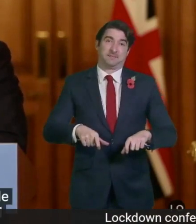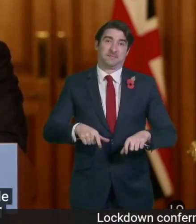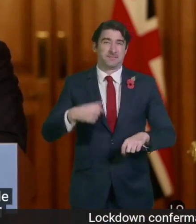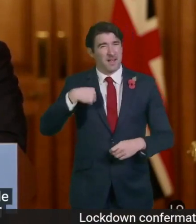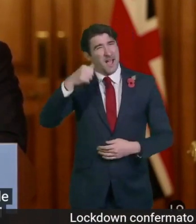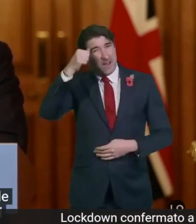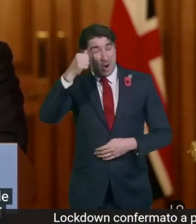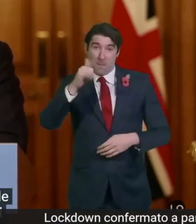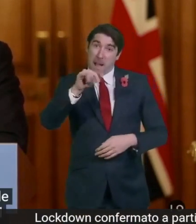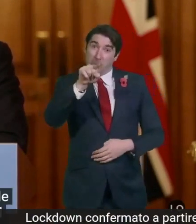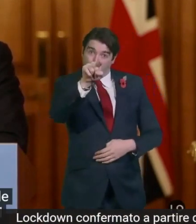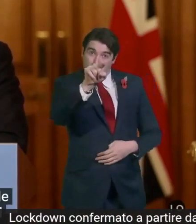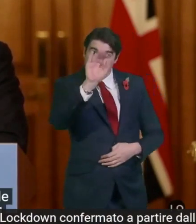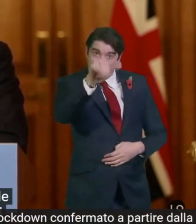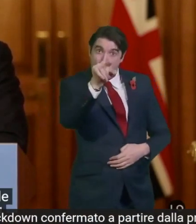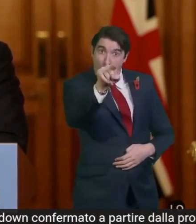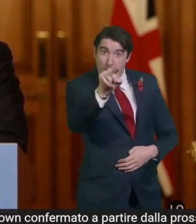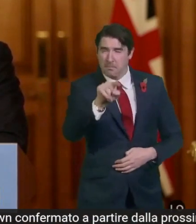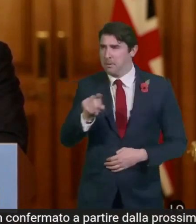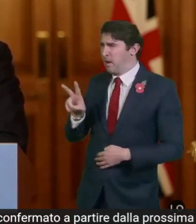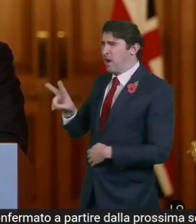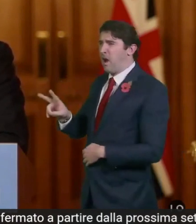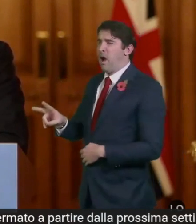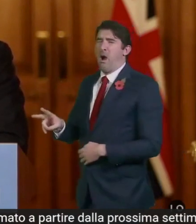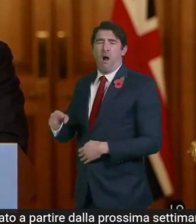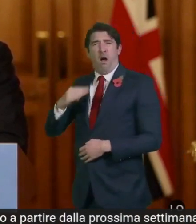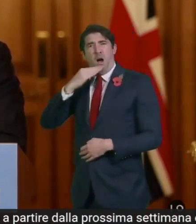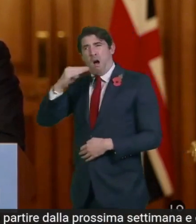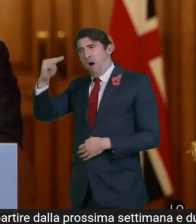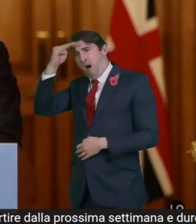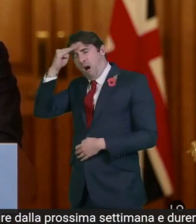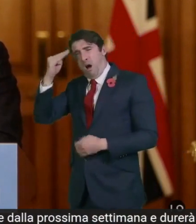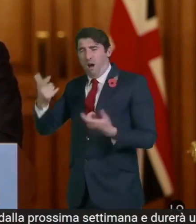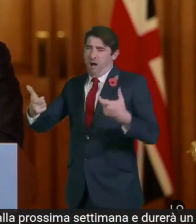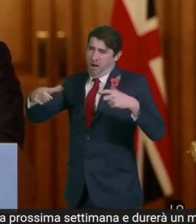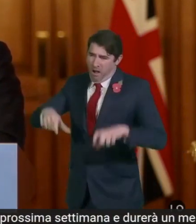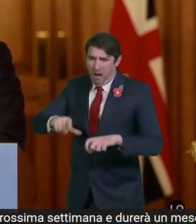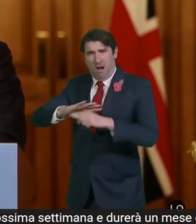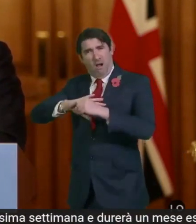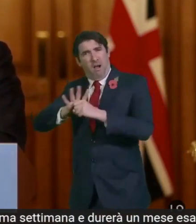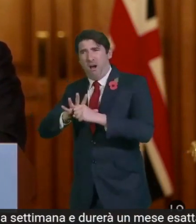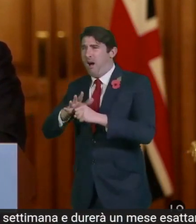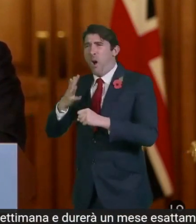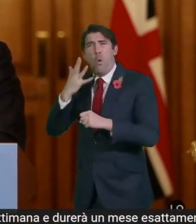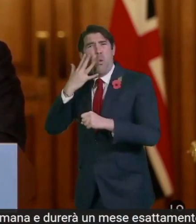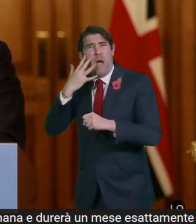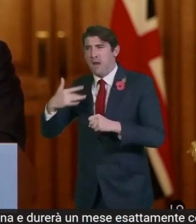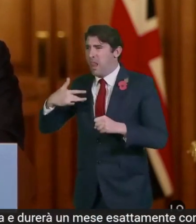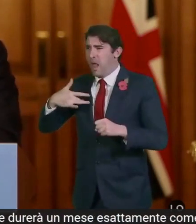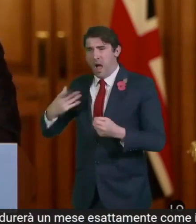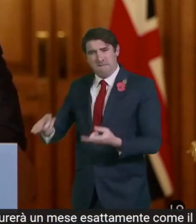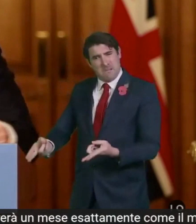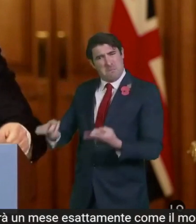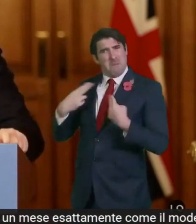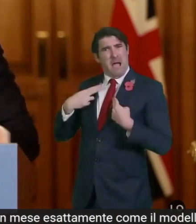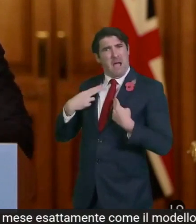end? And as I've said before, I am optimistic that this will feel very different and